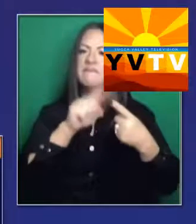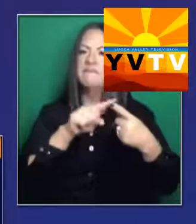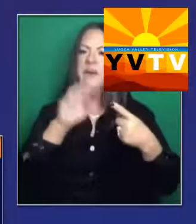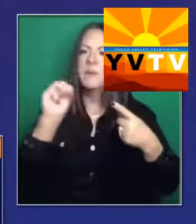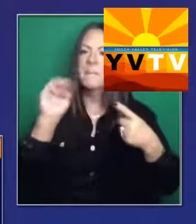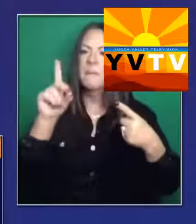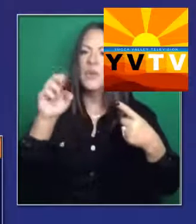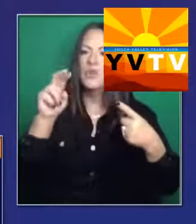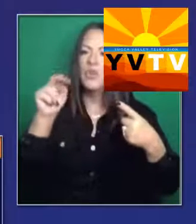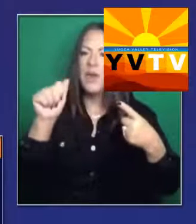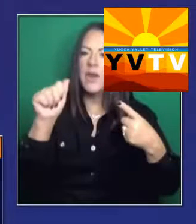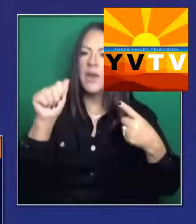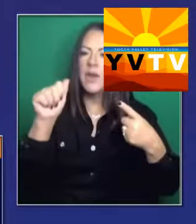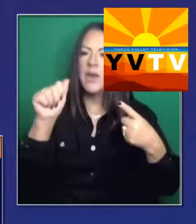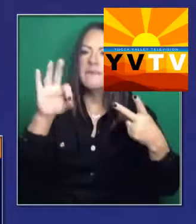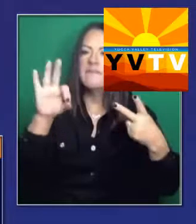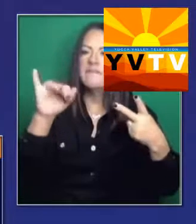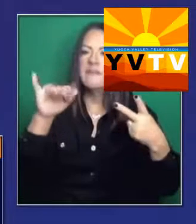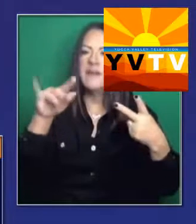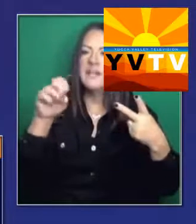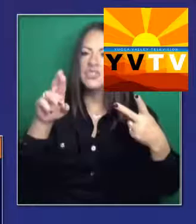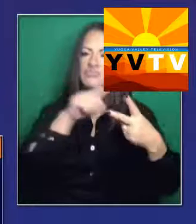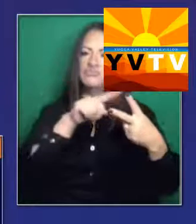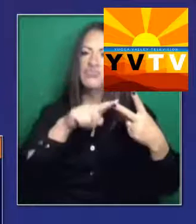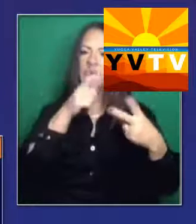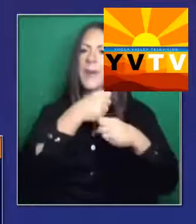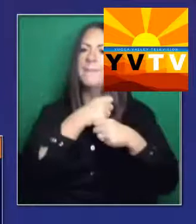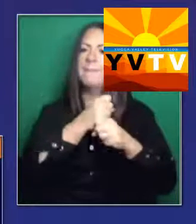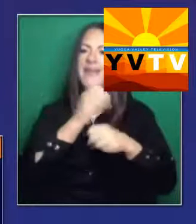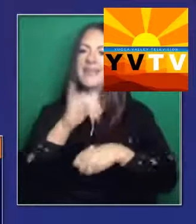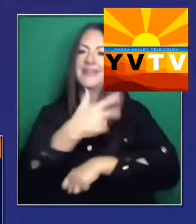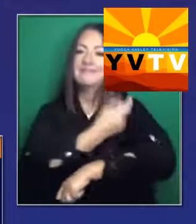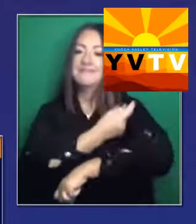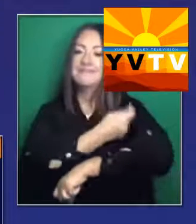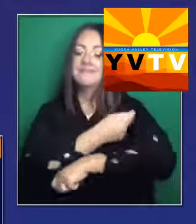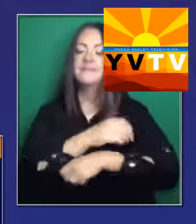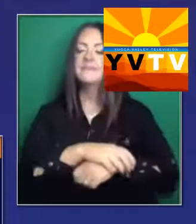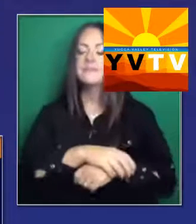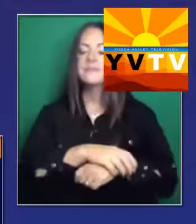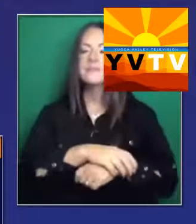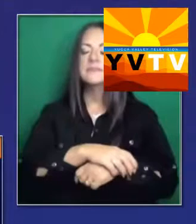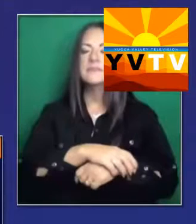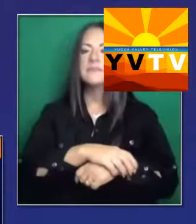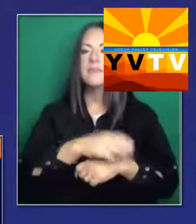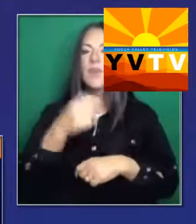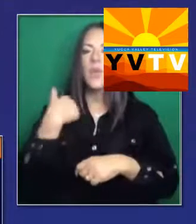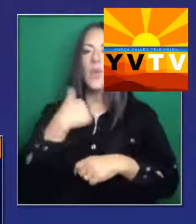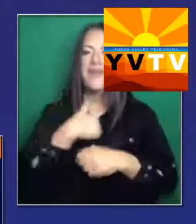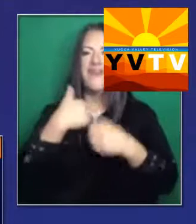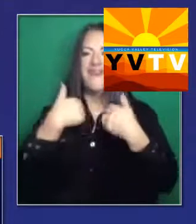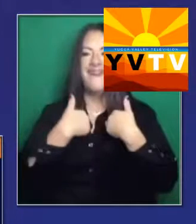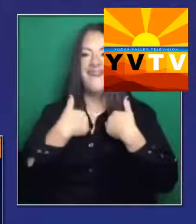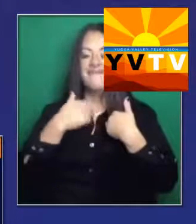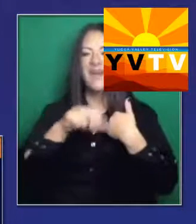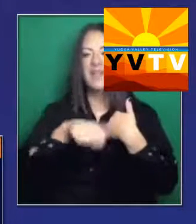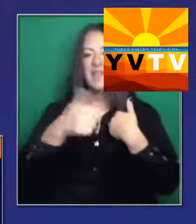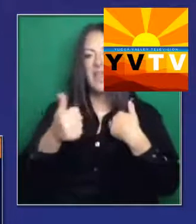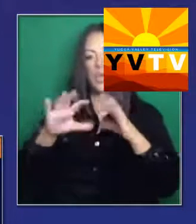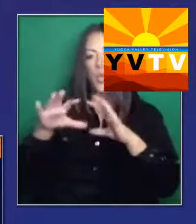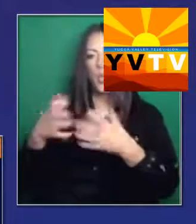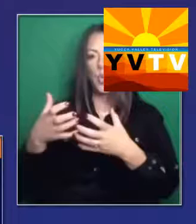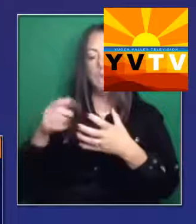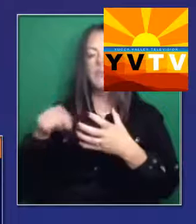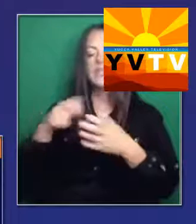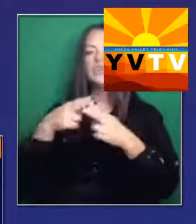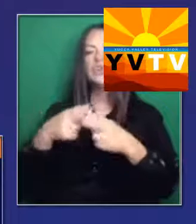that we wanted to put on this, in addition to the eyes from the federal government. We have this drafting guidelines work group. They've been meeting